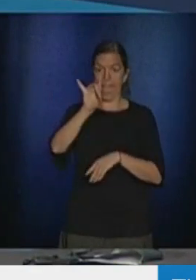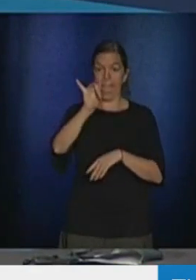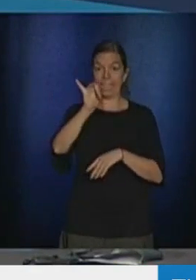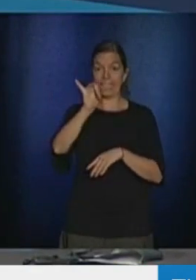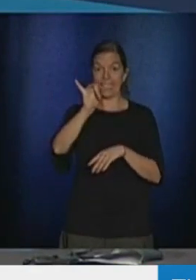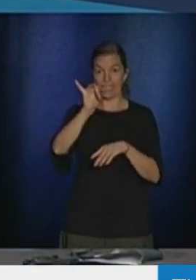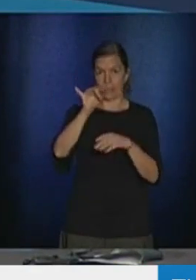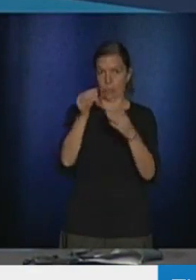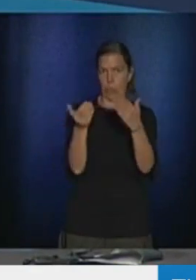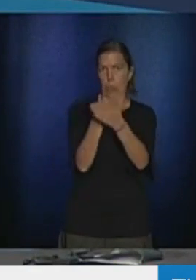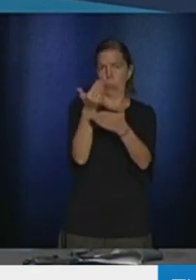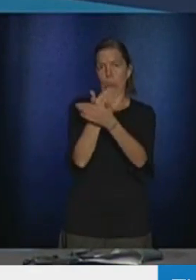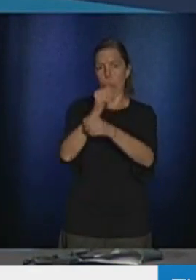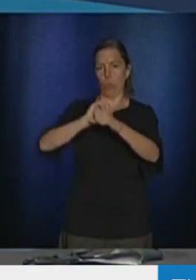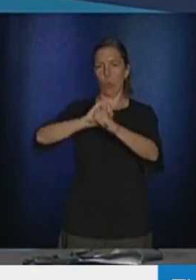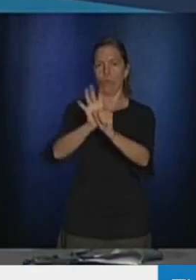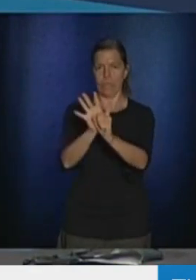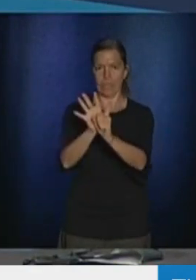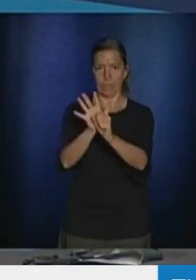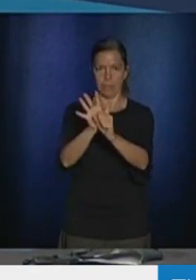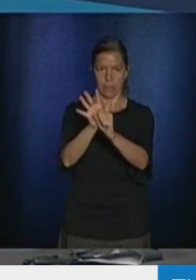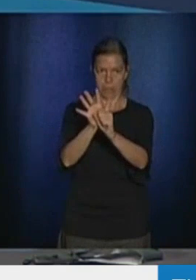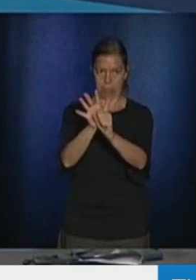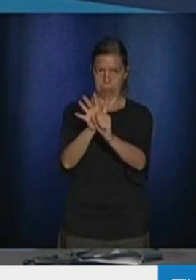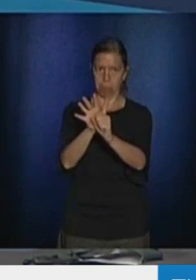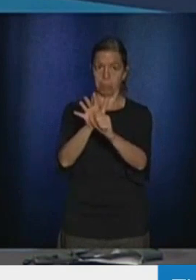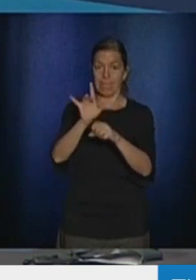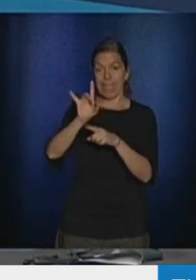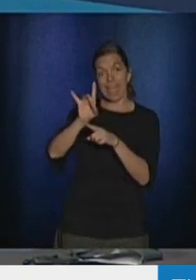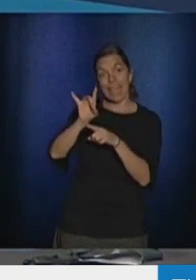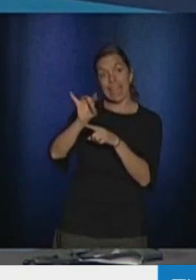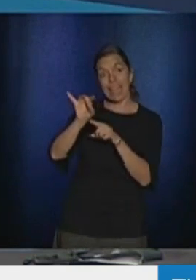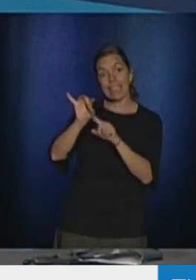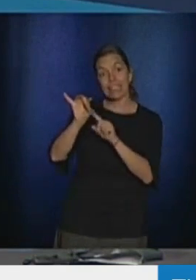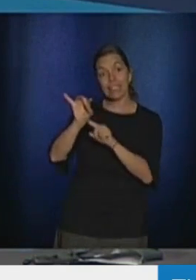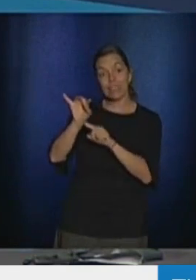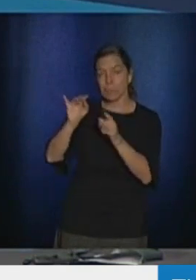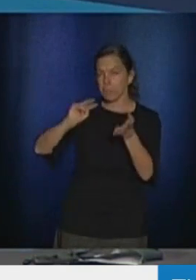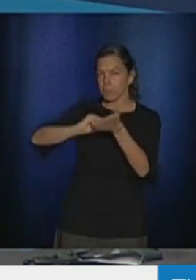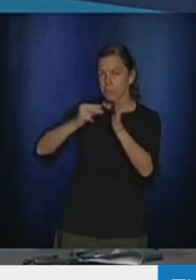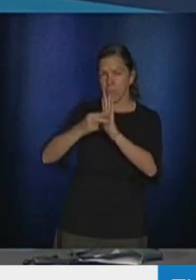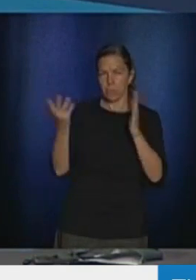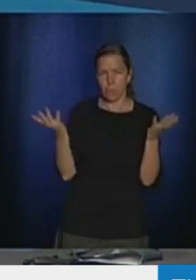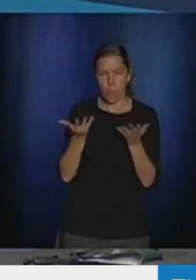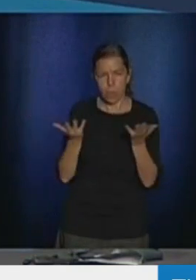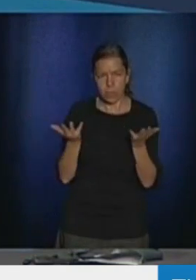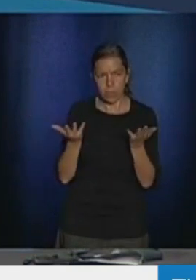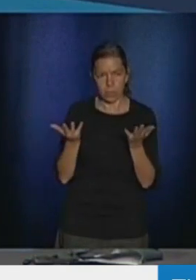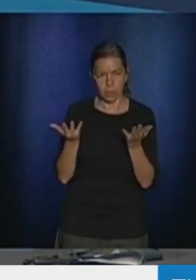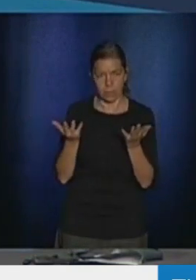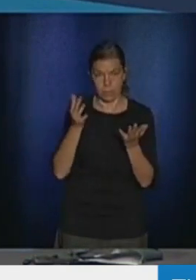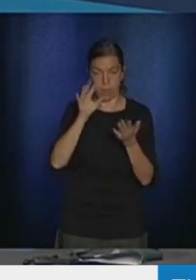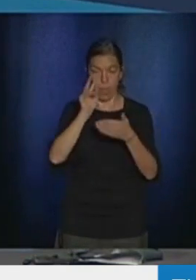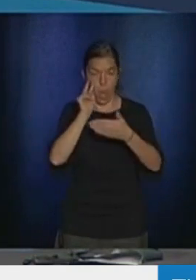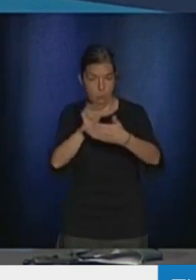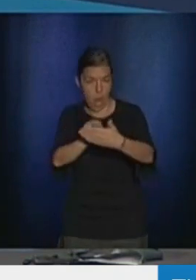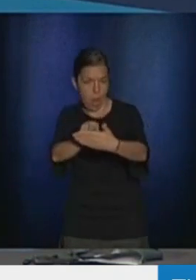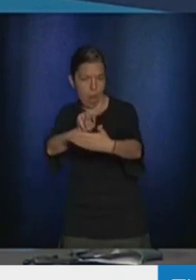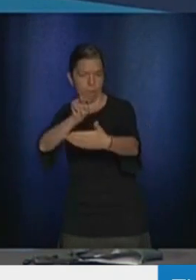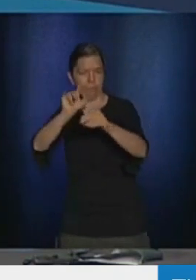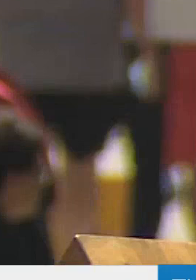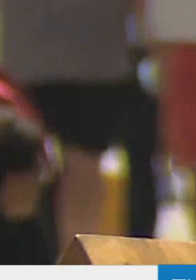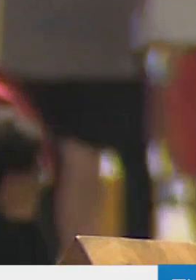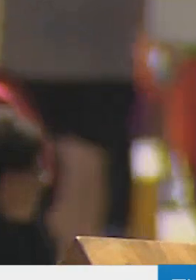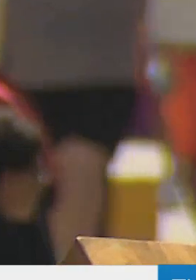approximately the equivalent of 10. 10 cases per million